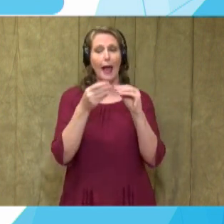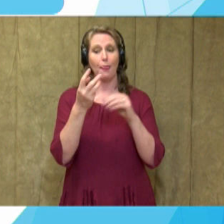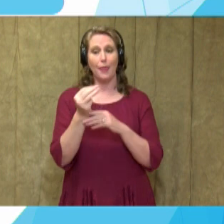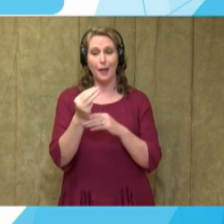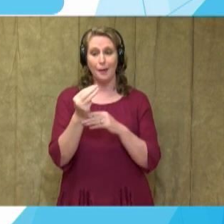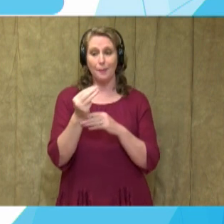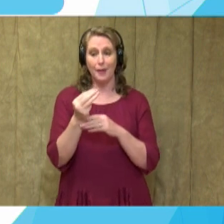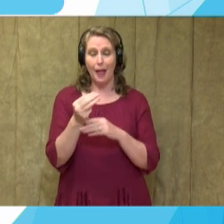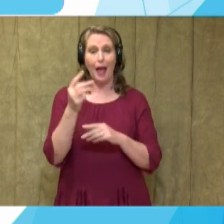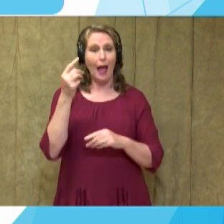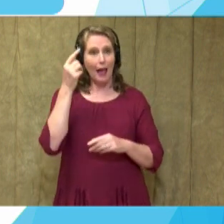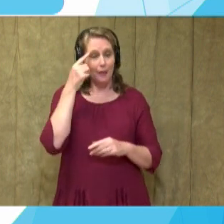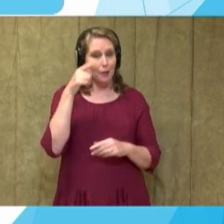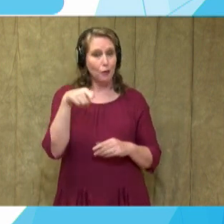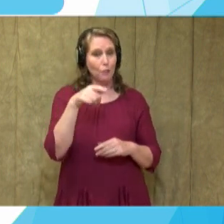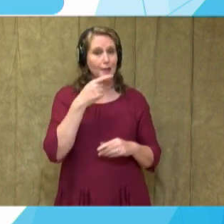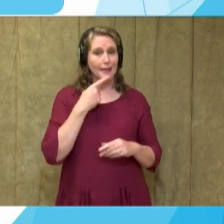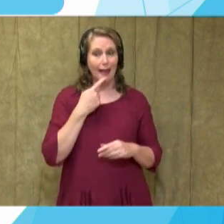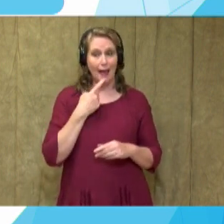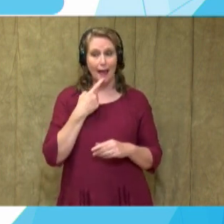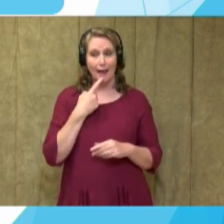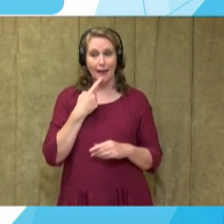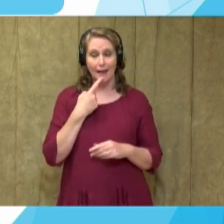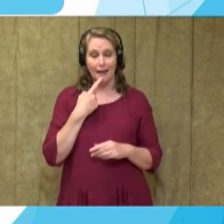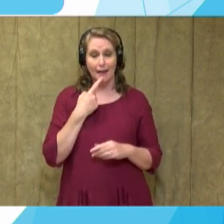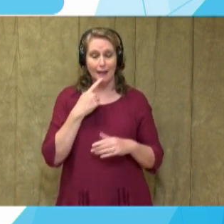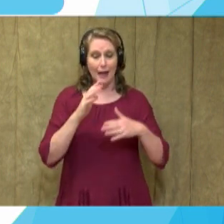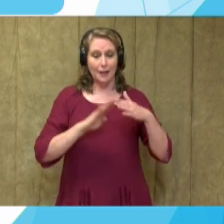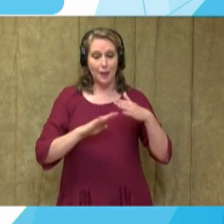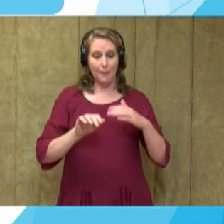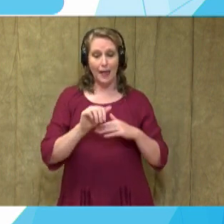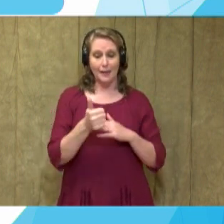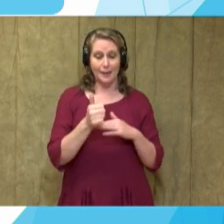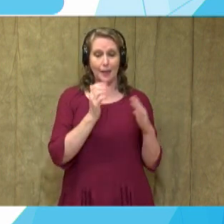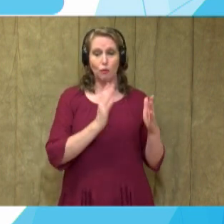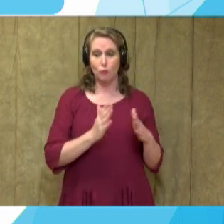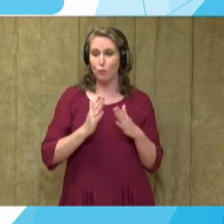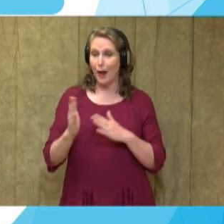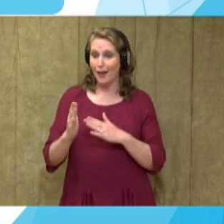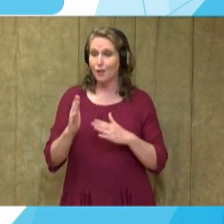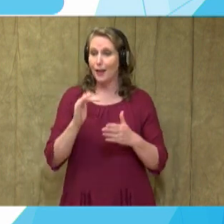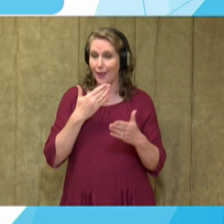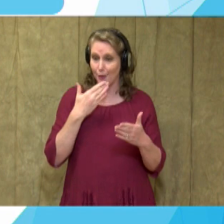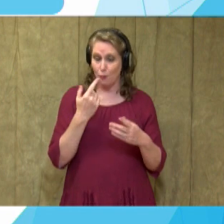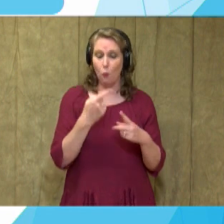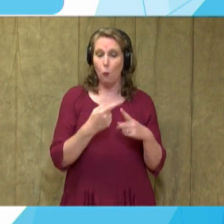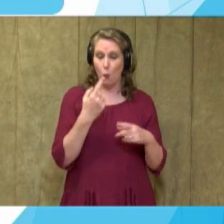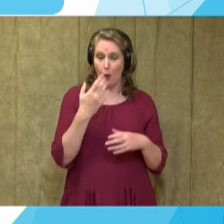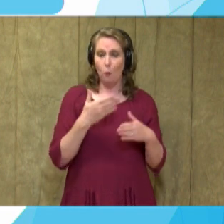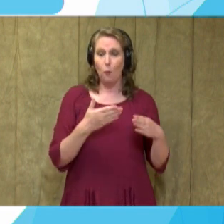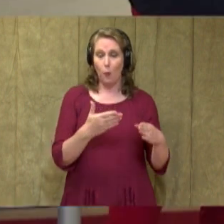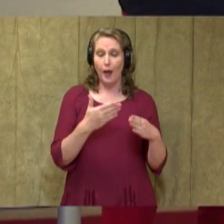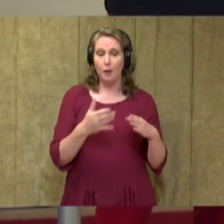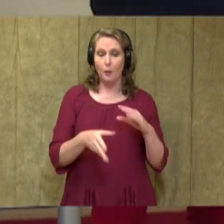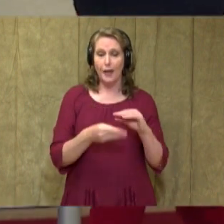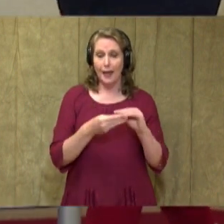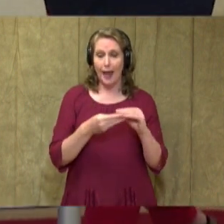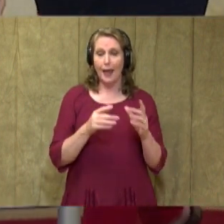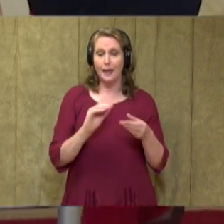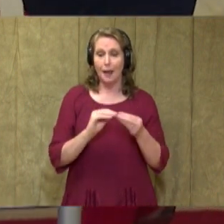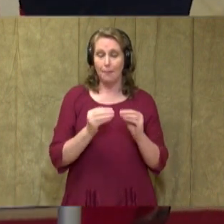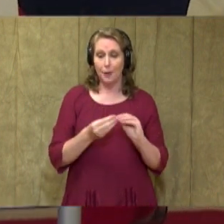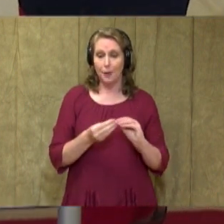That's right, I think I heard someone say the base 10 strategy, and that is right. That was one of the strategies that we talked